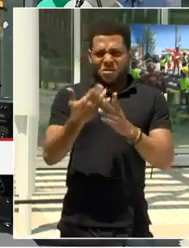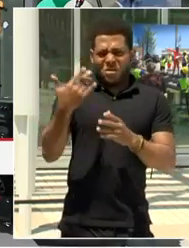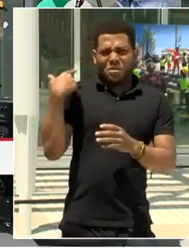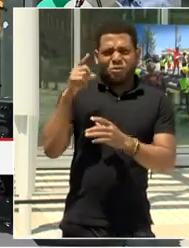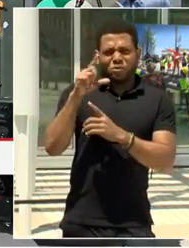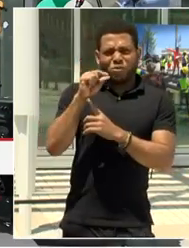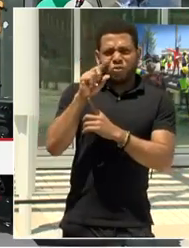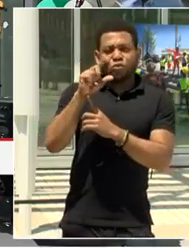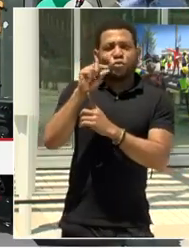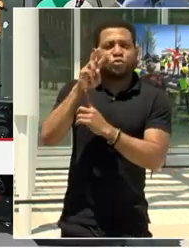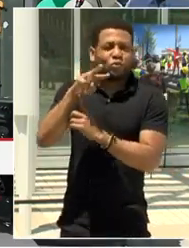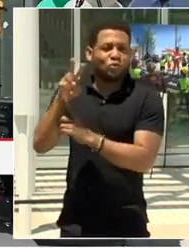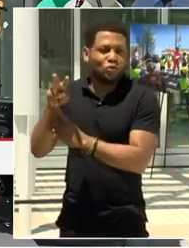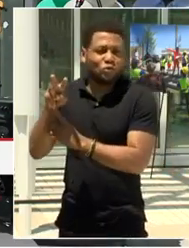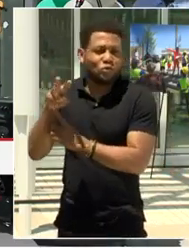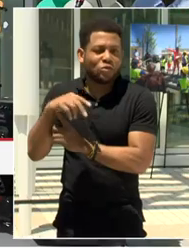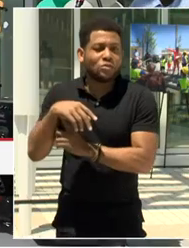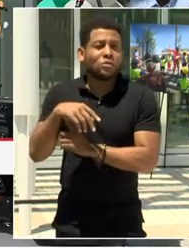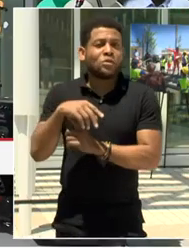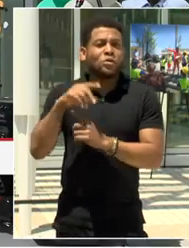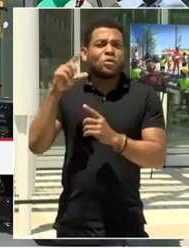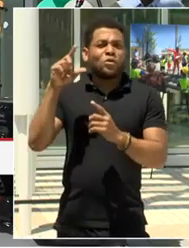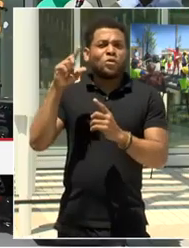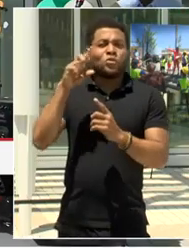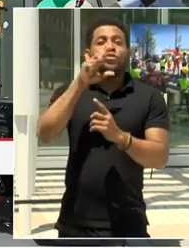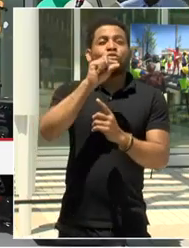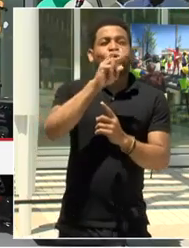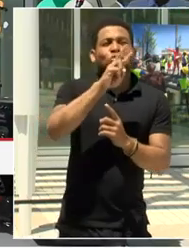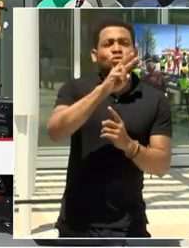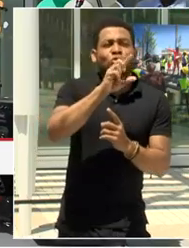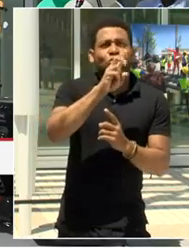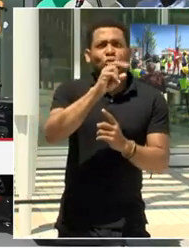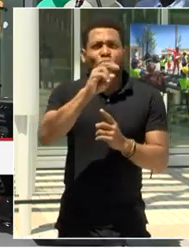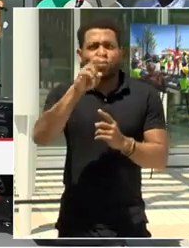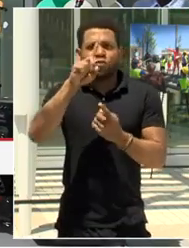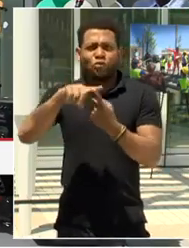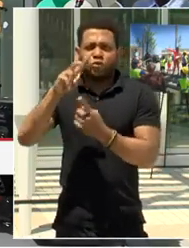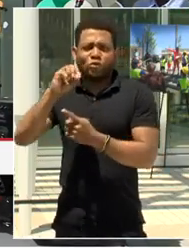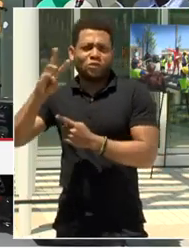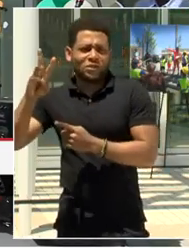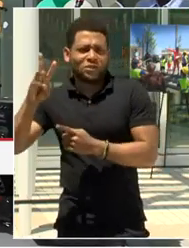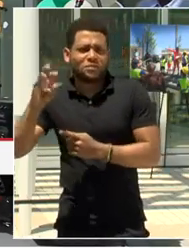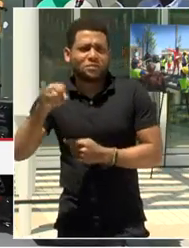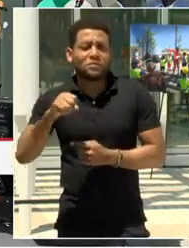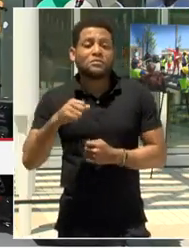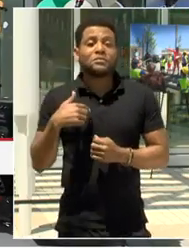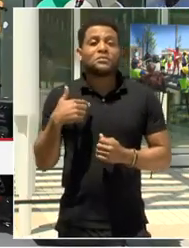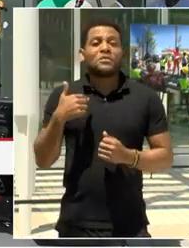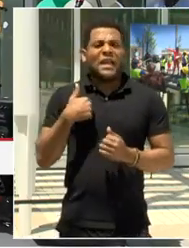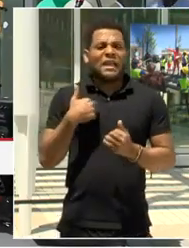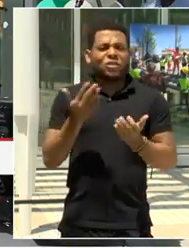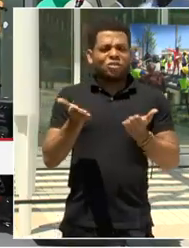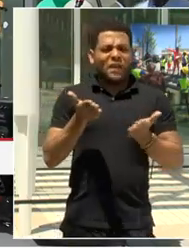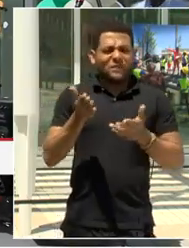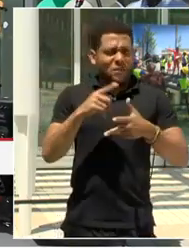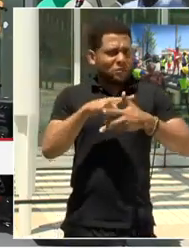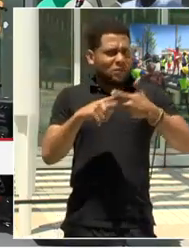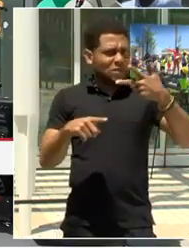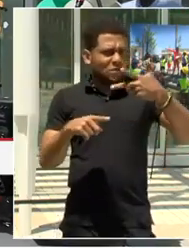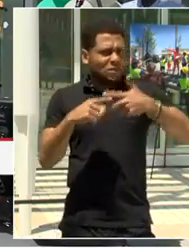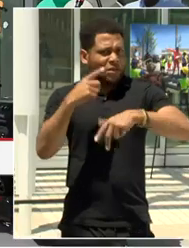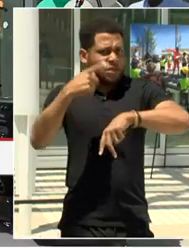through 2006. I stepped down for 3 terms and then came back in